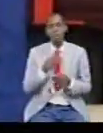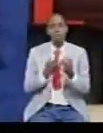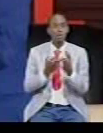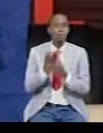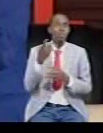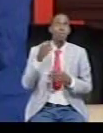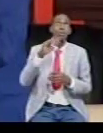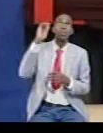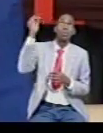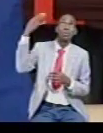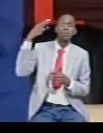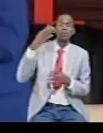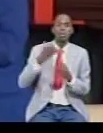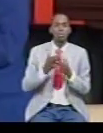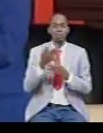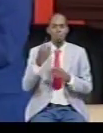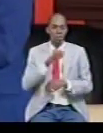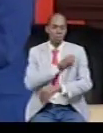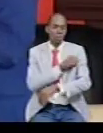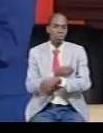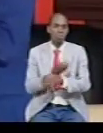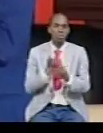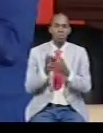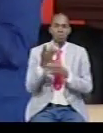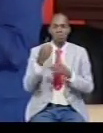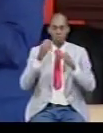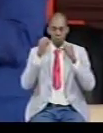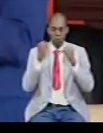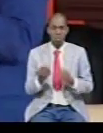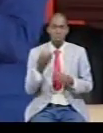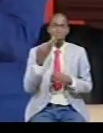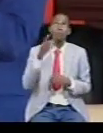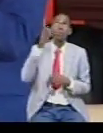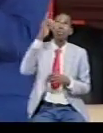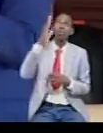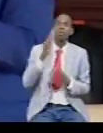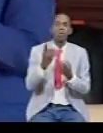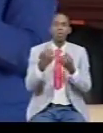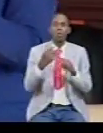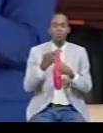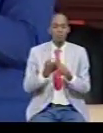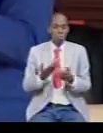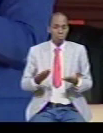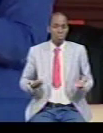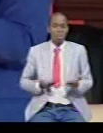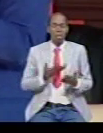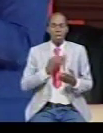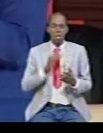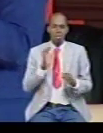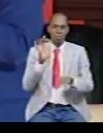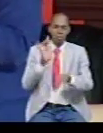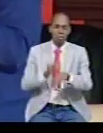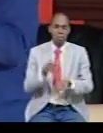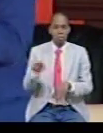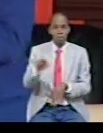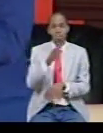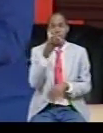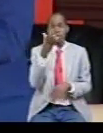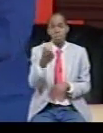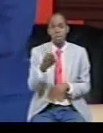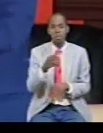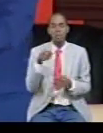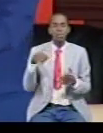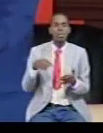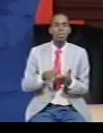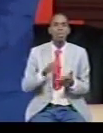and through the strength, and through the power of God, coming out of this place and reaching your life, this